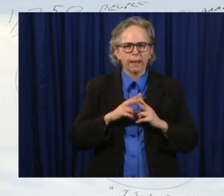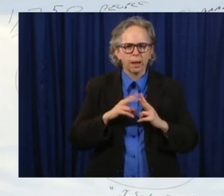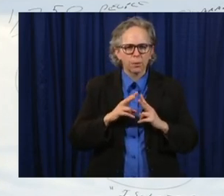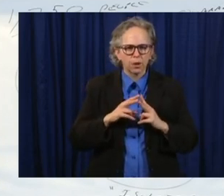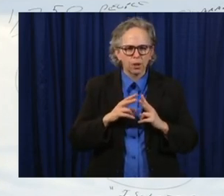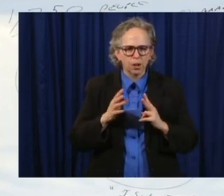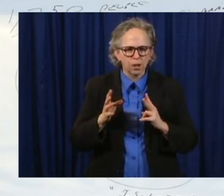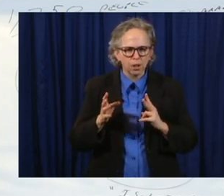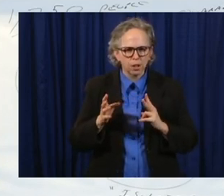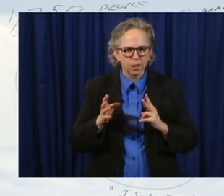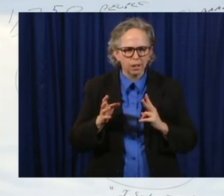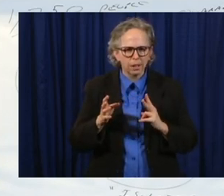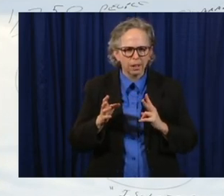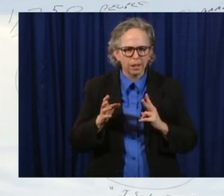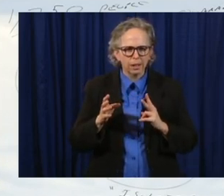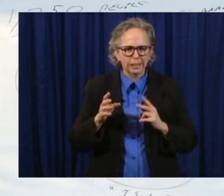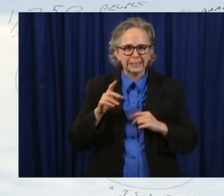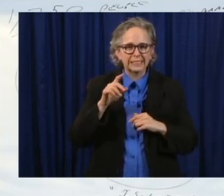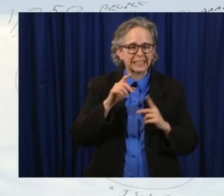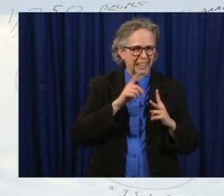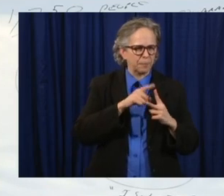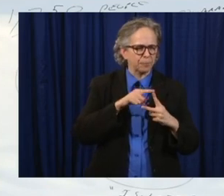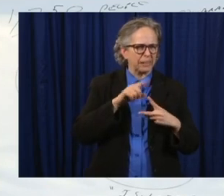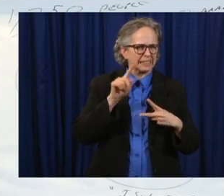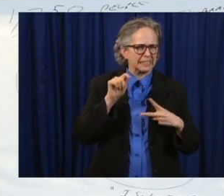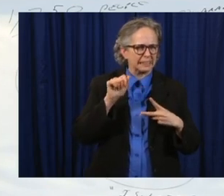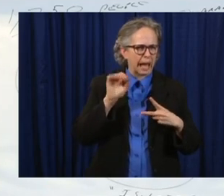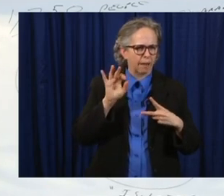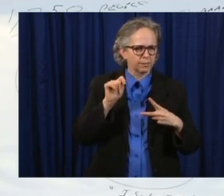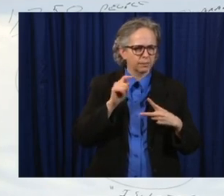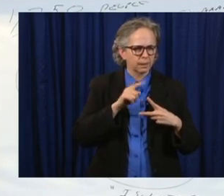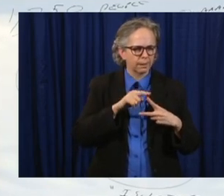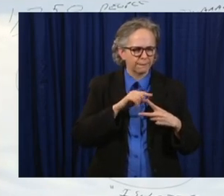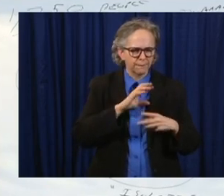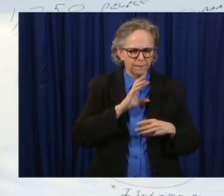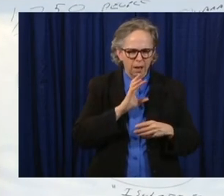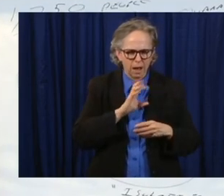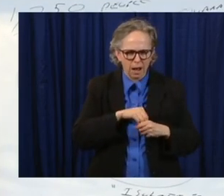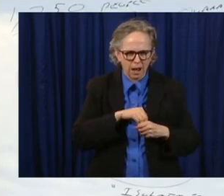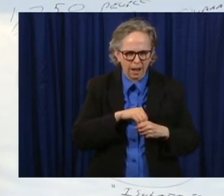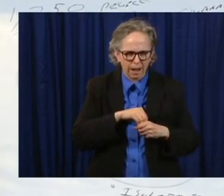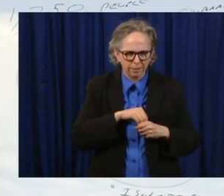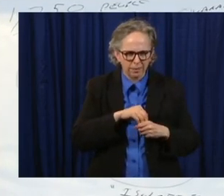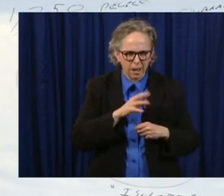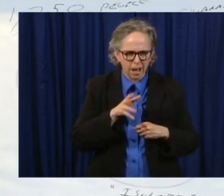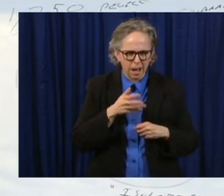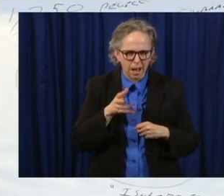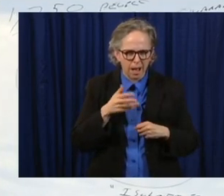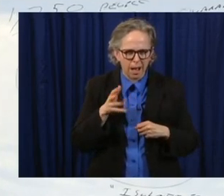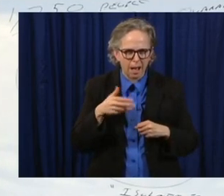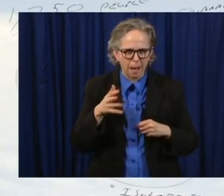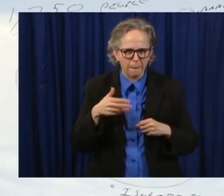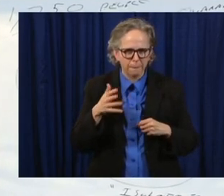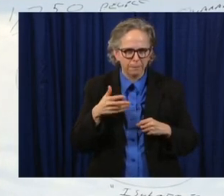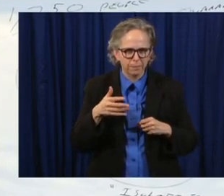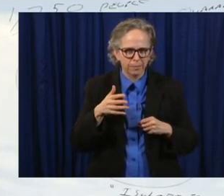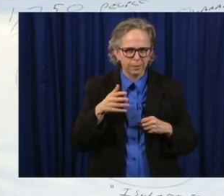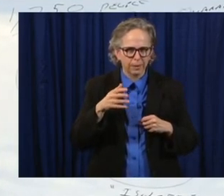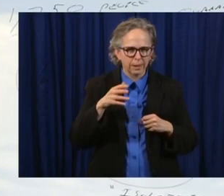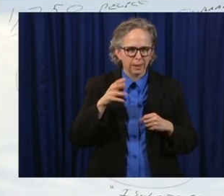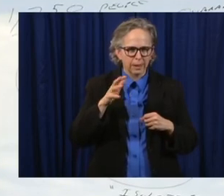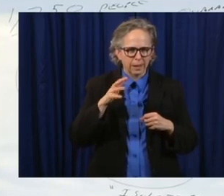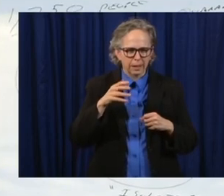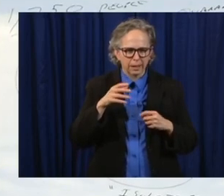Governor Taft was involved, the Third Frontier, which played a role in this, and Governor Celeste